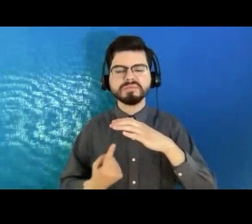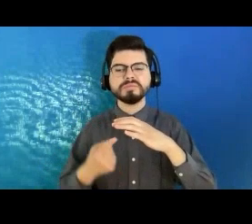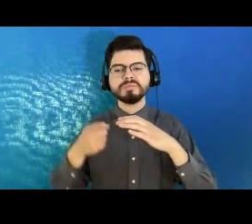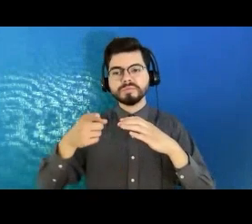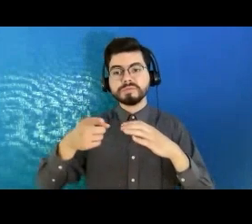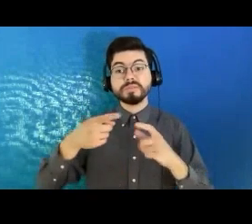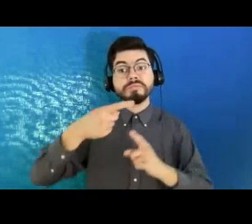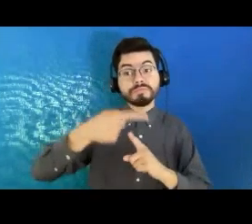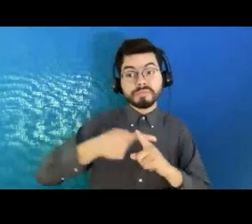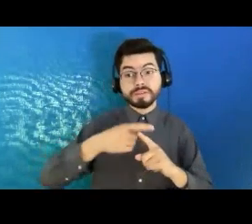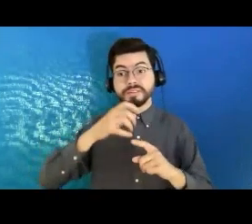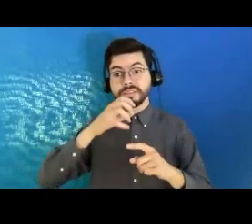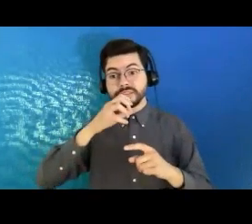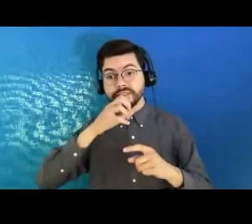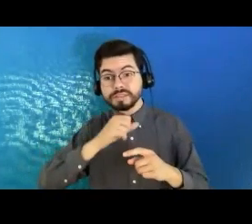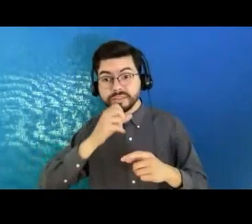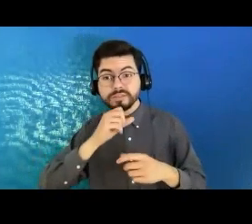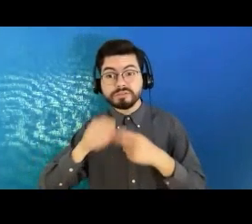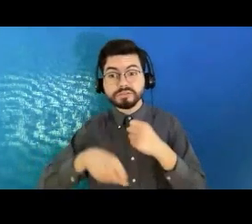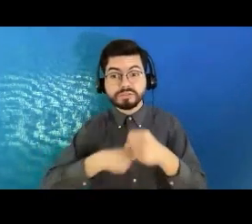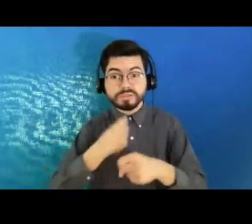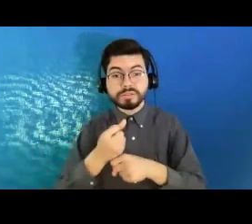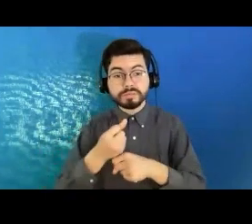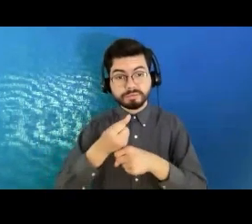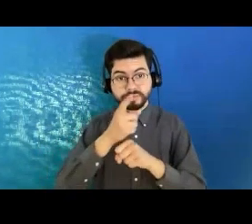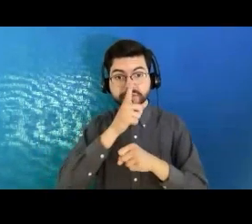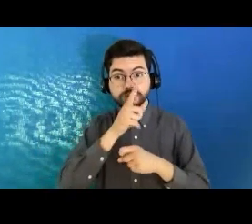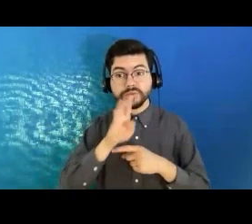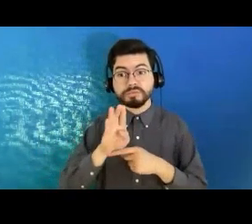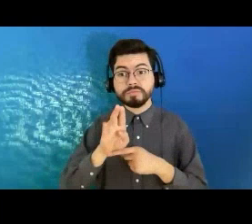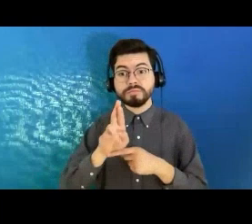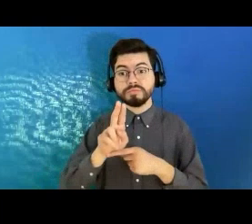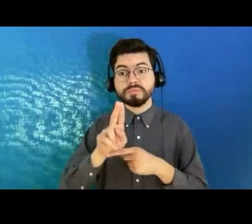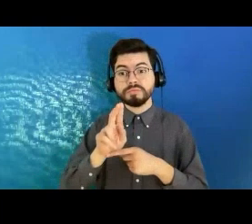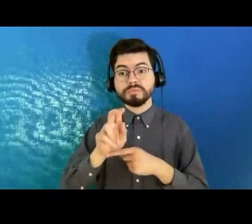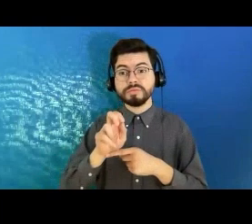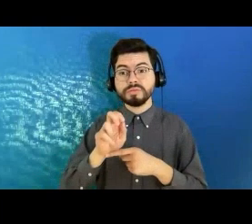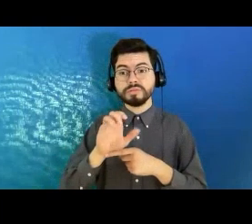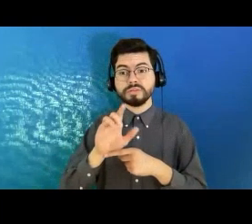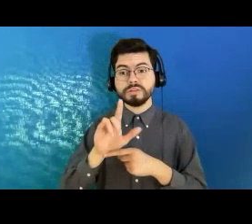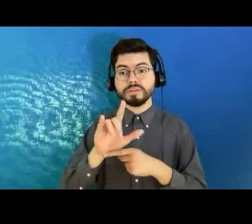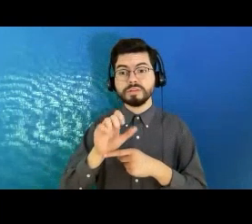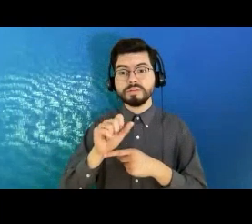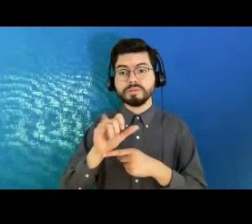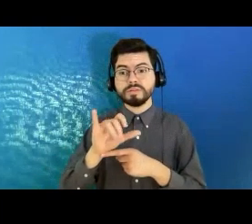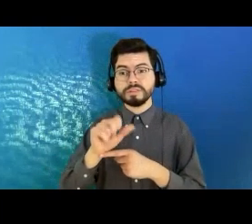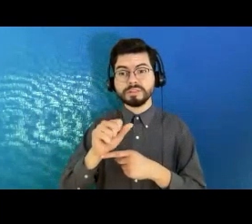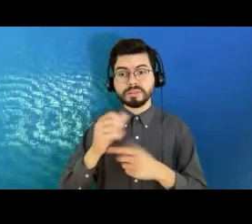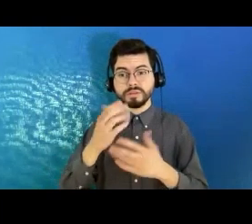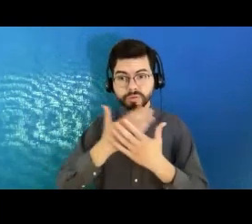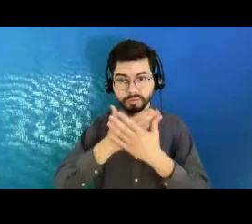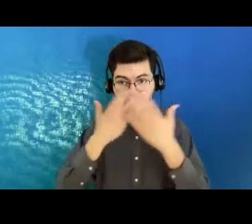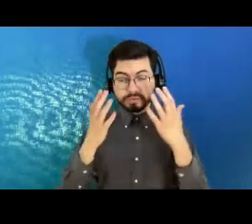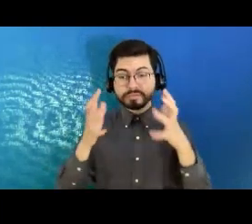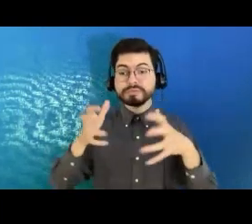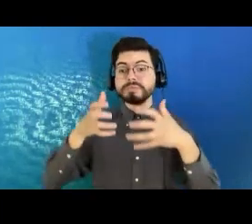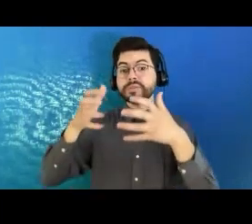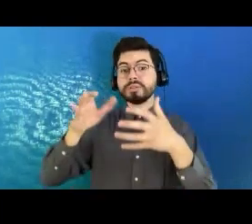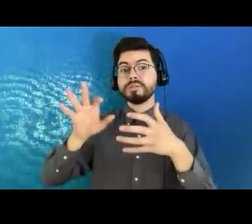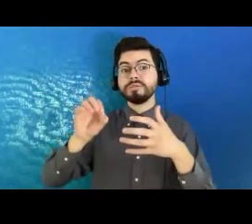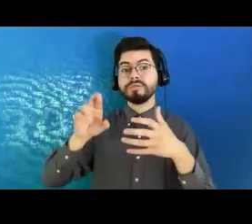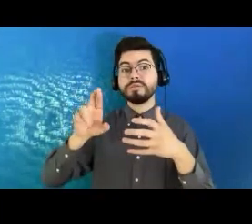and gender. We ensure they are brucellosis free, and then we transfer those to the Fort Peck tribe up in northern Montana, where